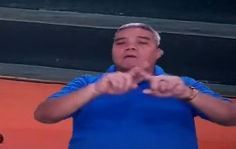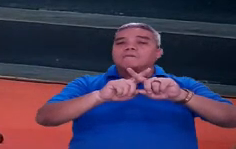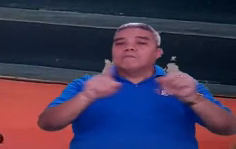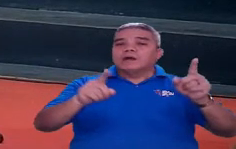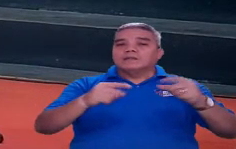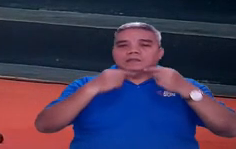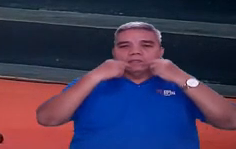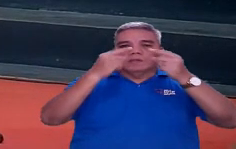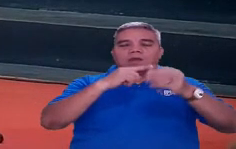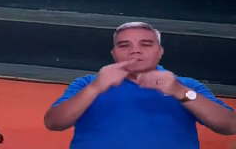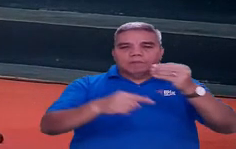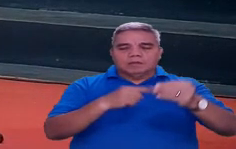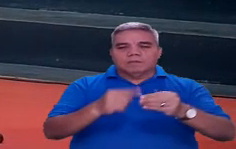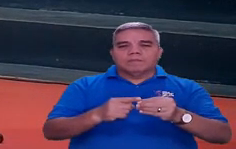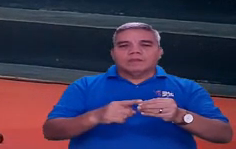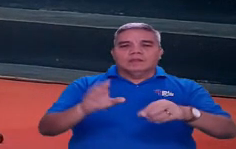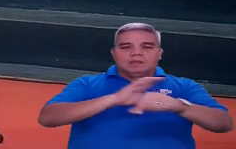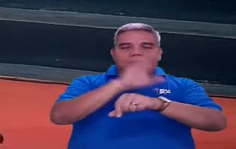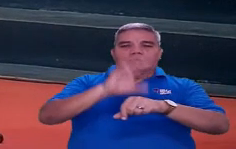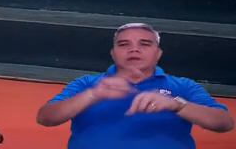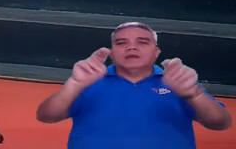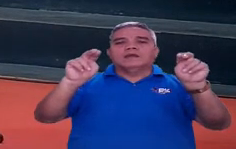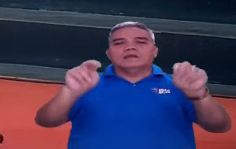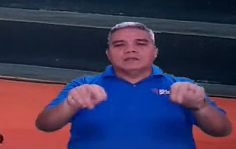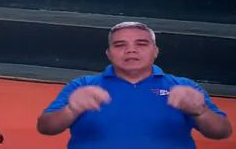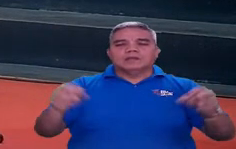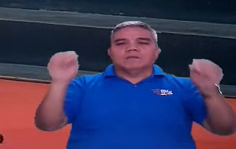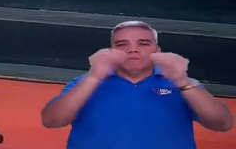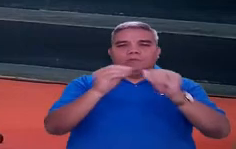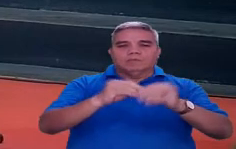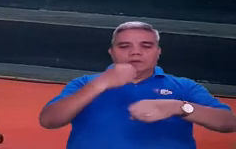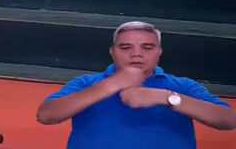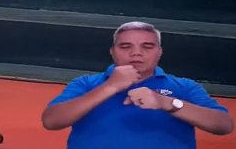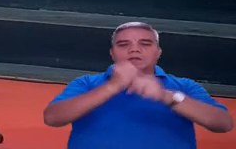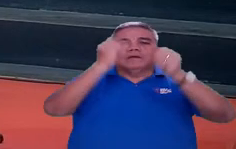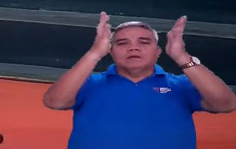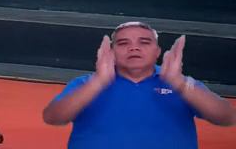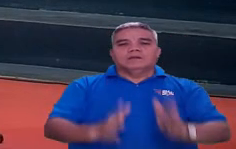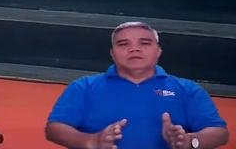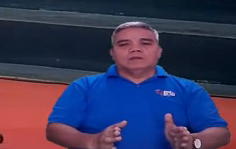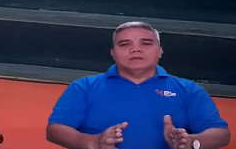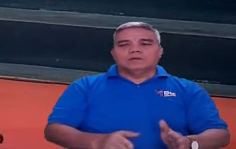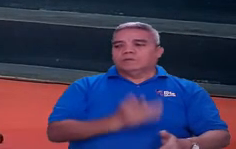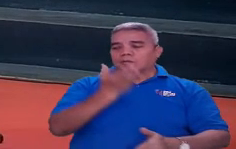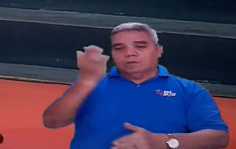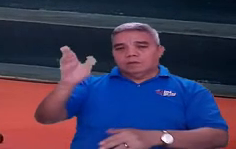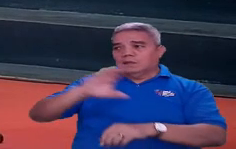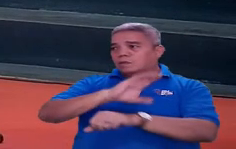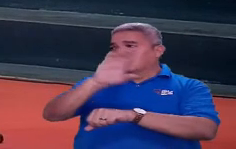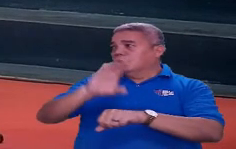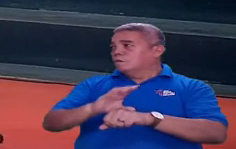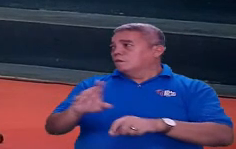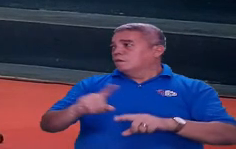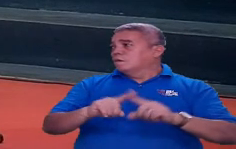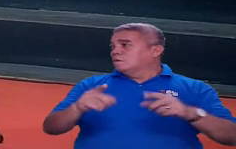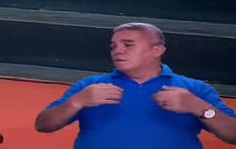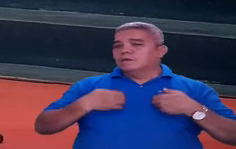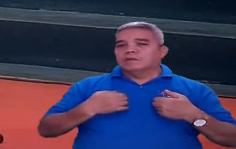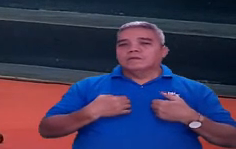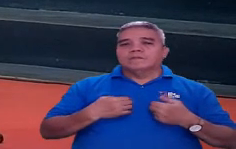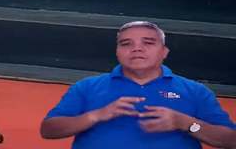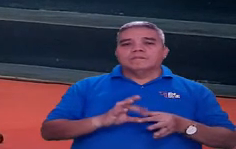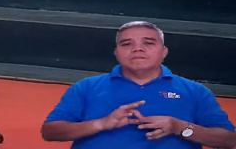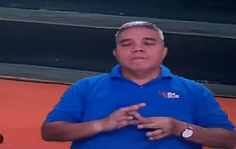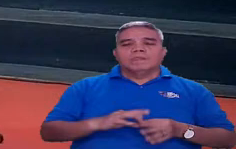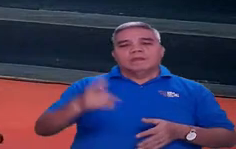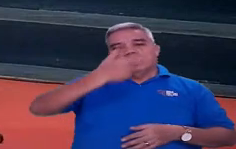you about its about it and its need of more laborers. This country, I'm sure you have heard of it